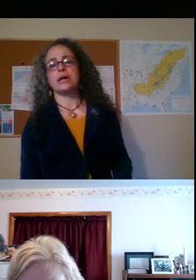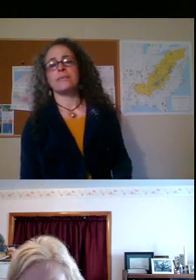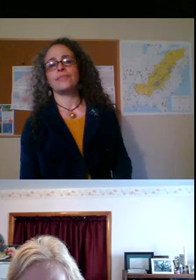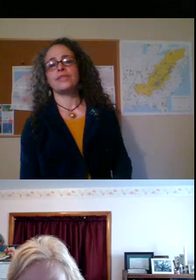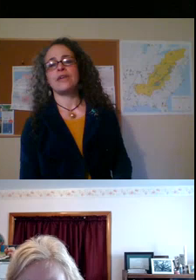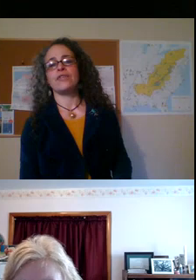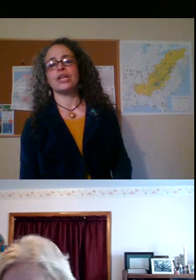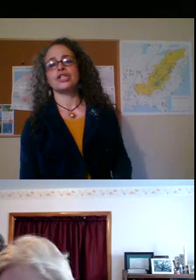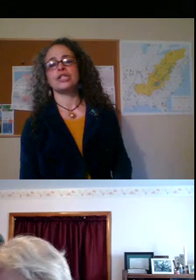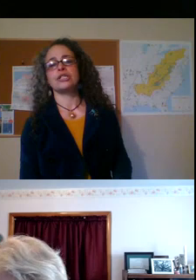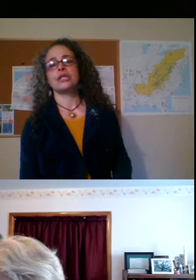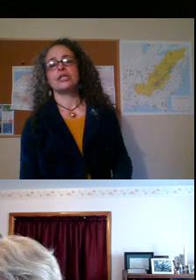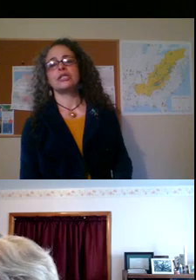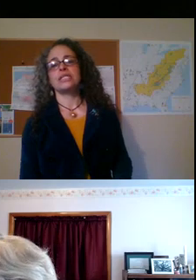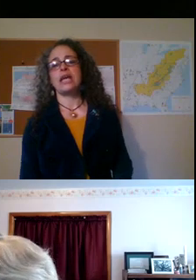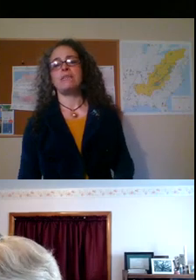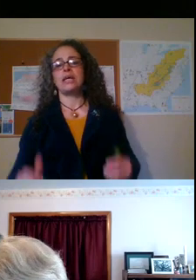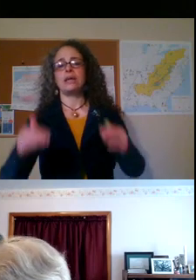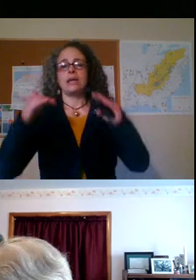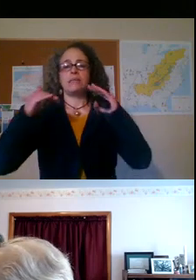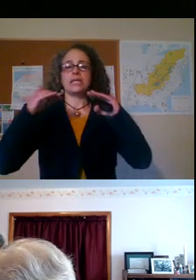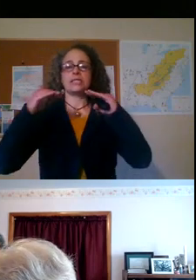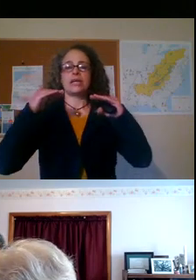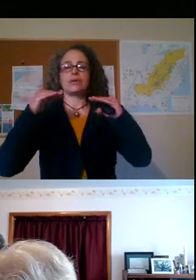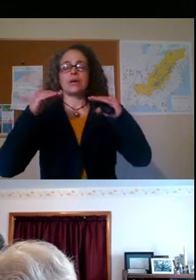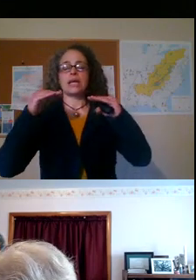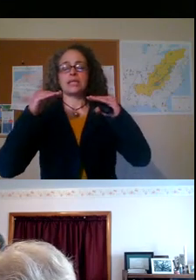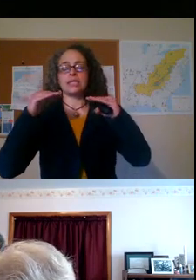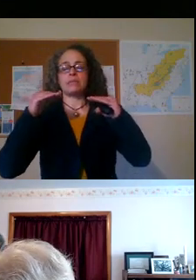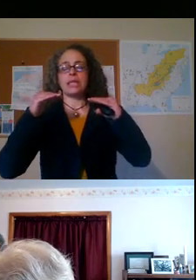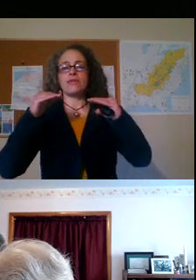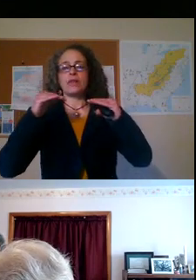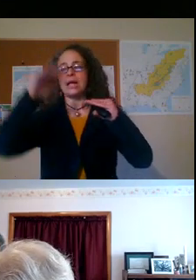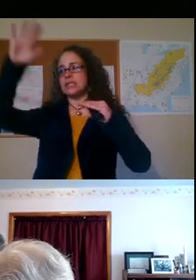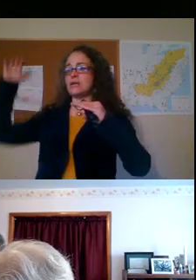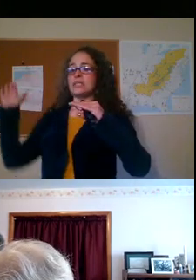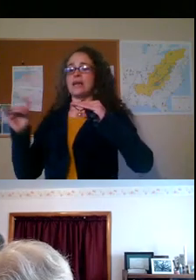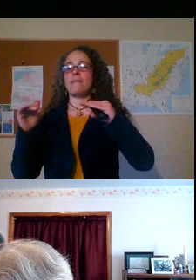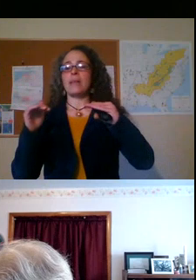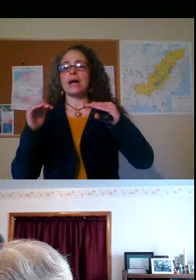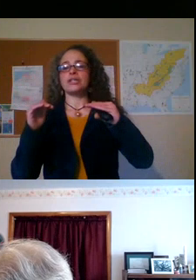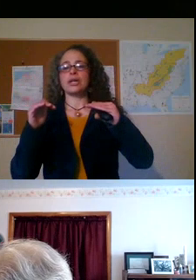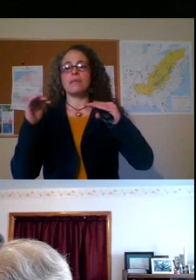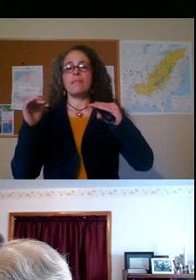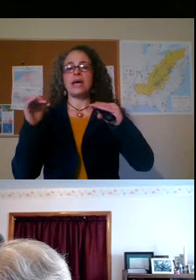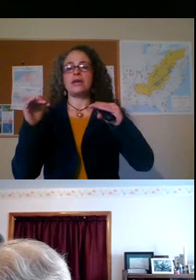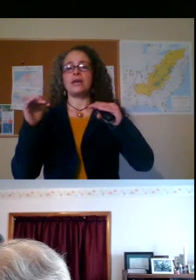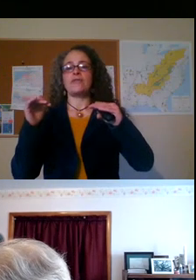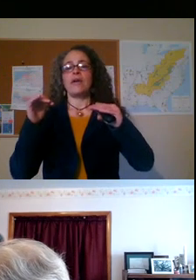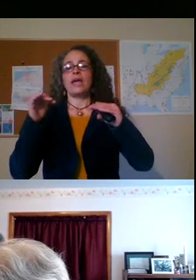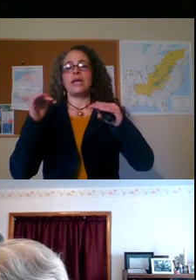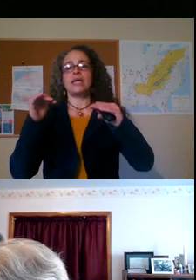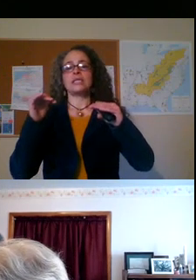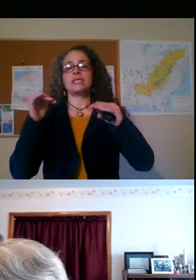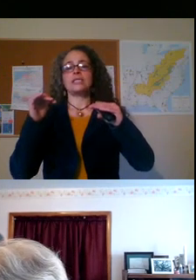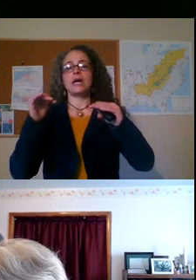different definitions. So attainment means that you're at the same level as outside Appalachia.